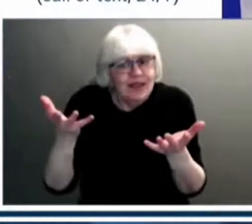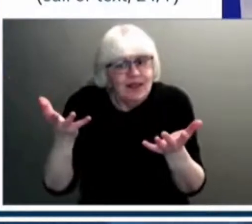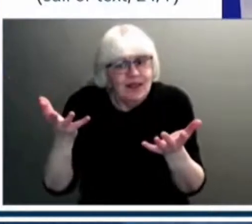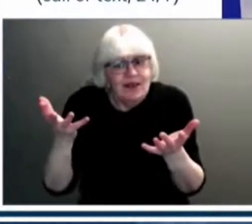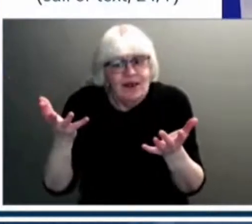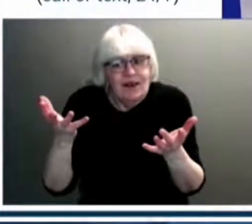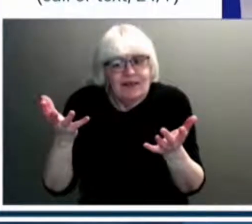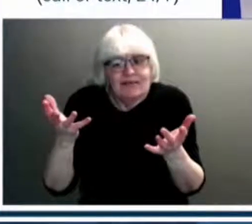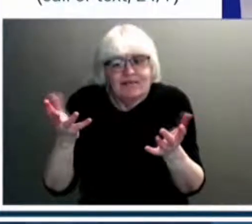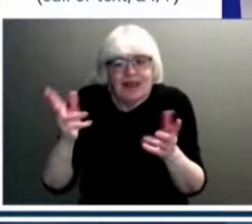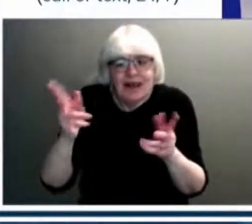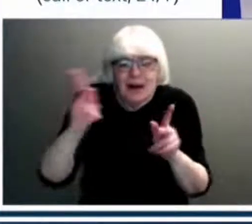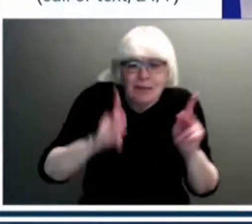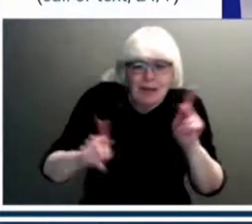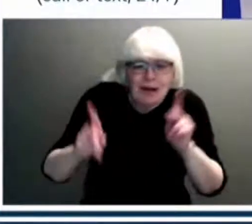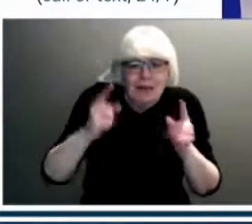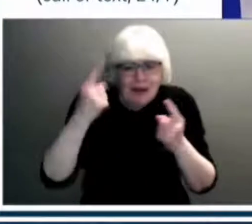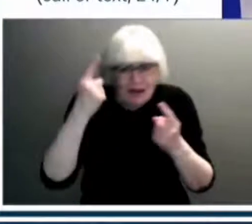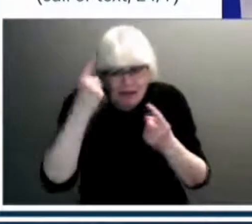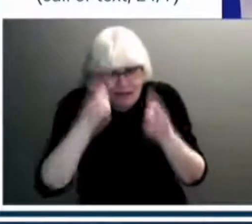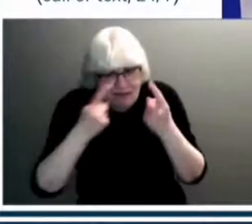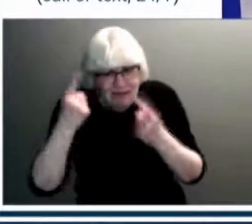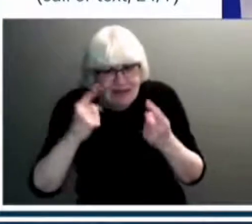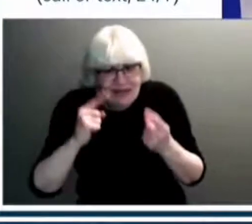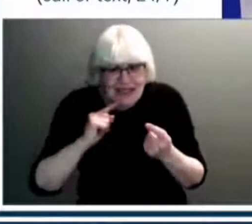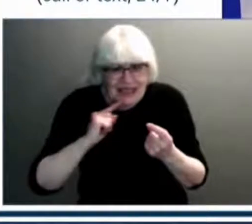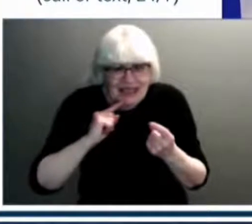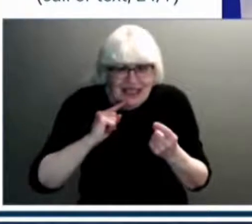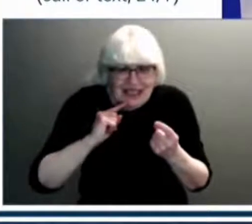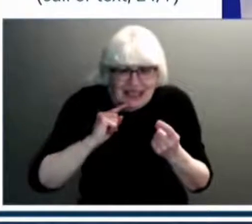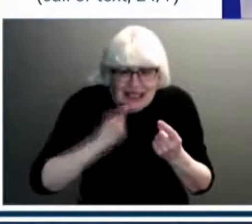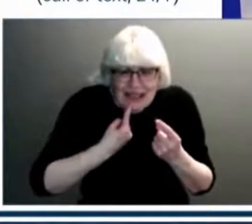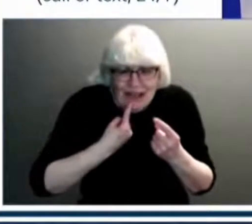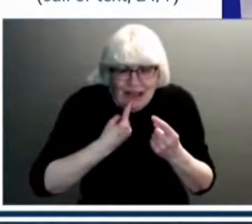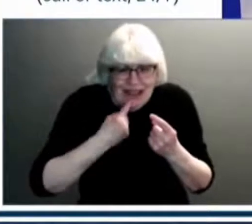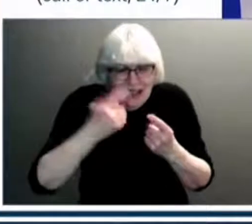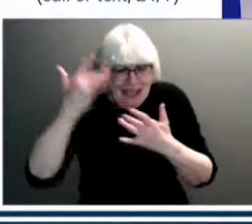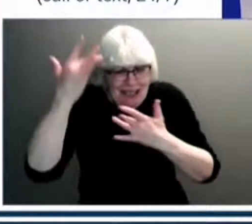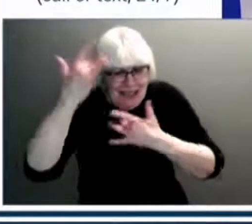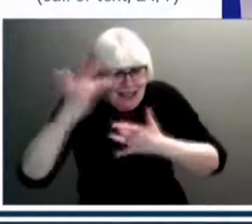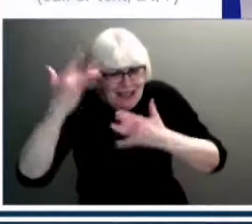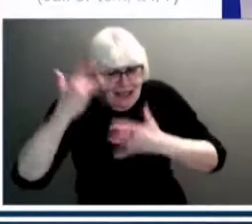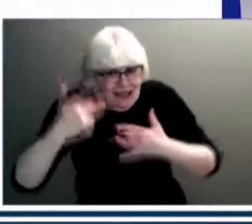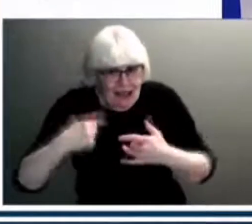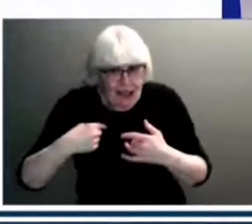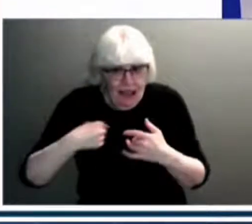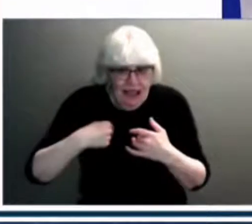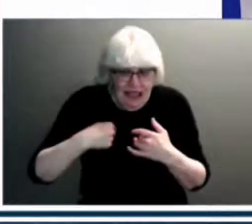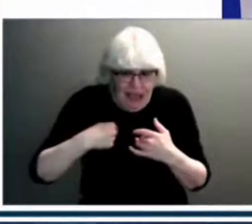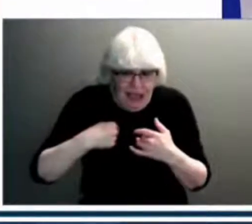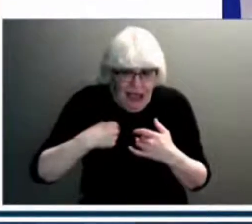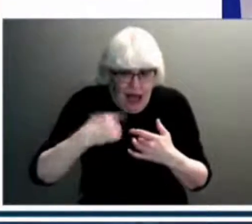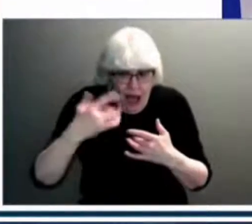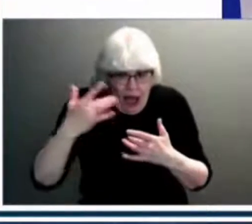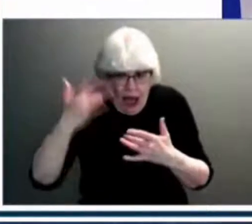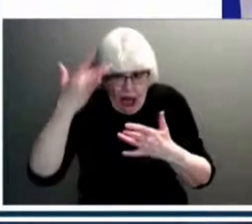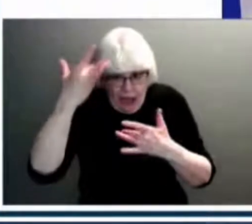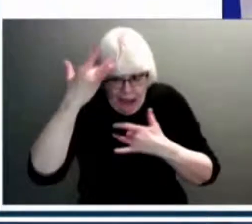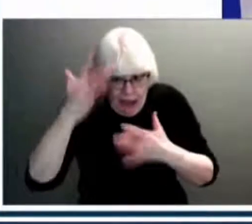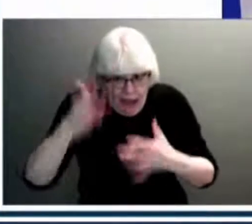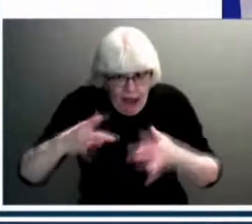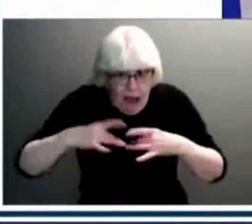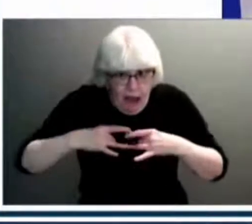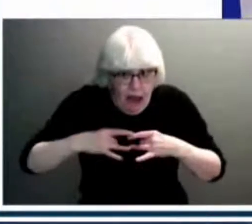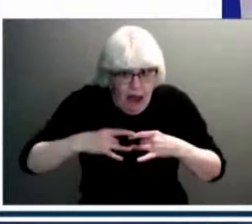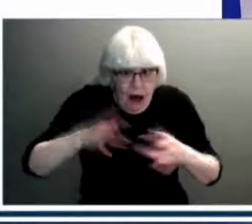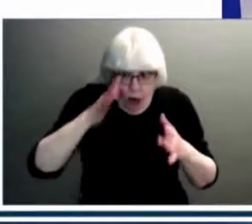severity of the illness. If I get sick, if I get the virus, am I going to end up in the hospital? What are the impacts going to be on